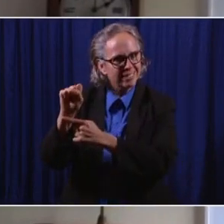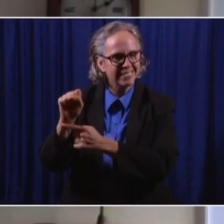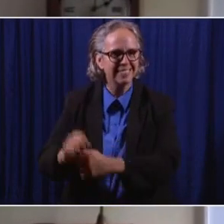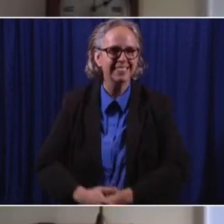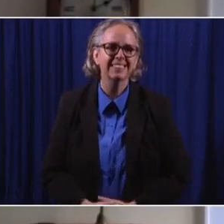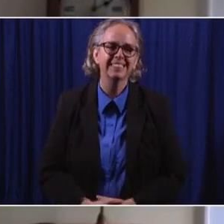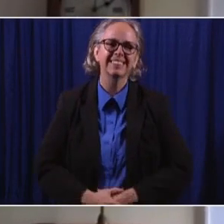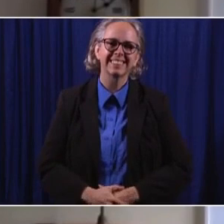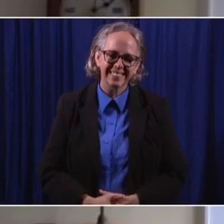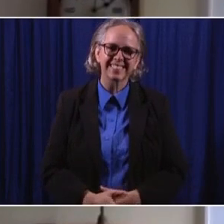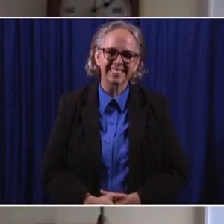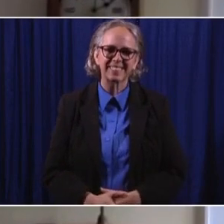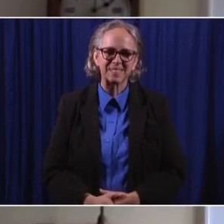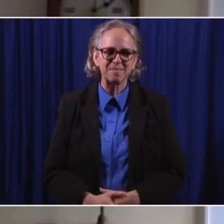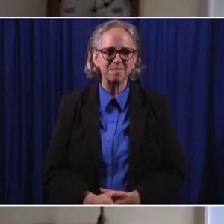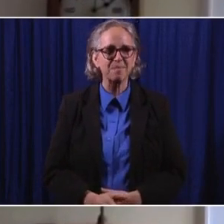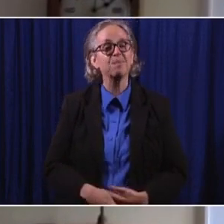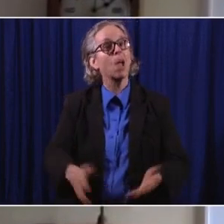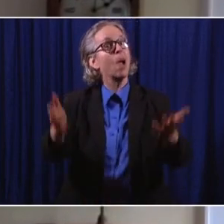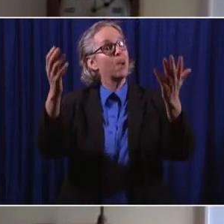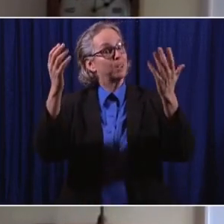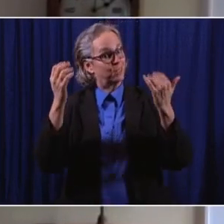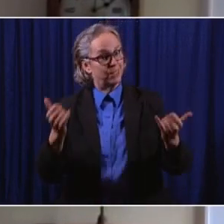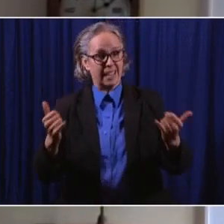want to start